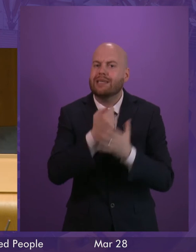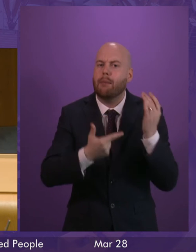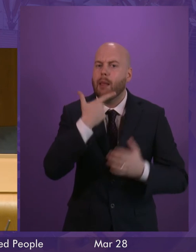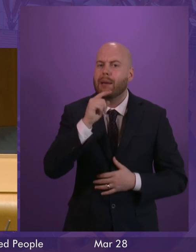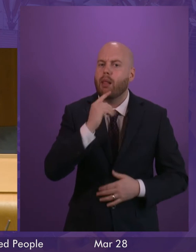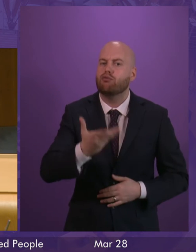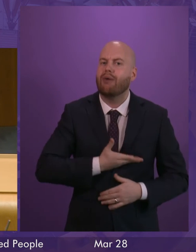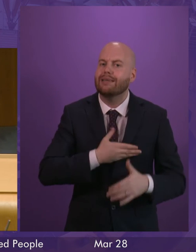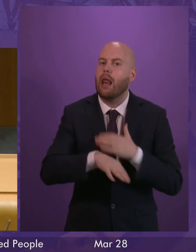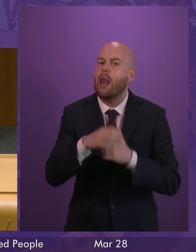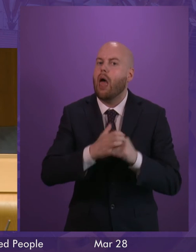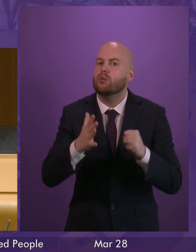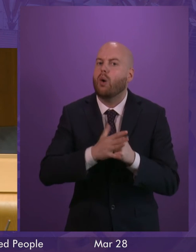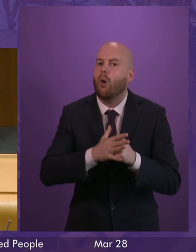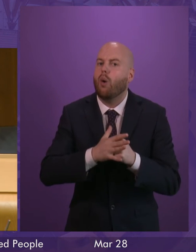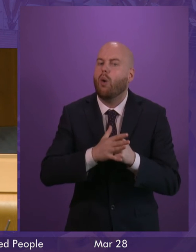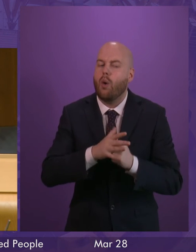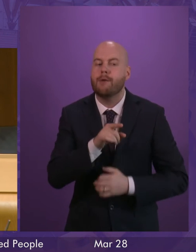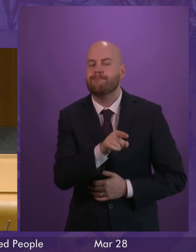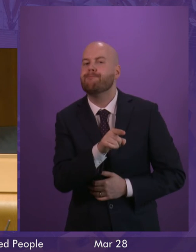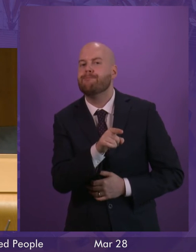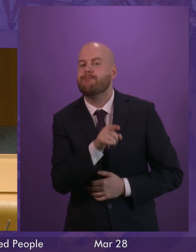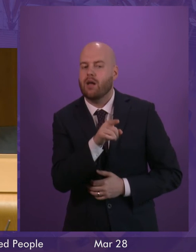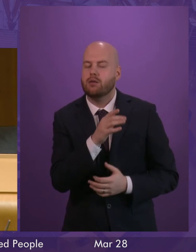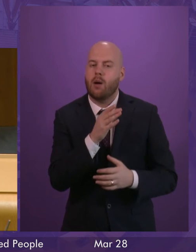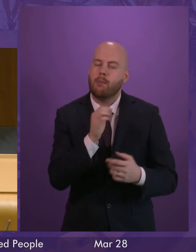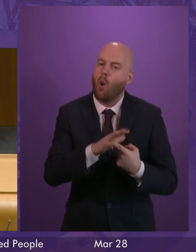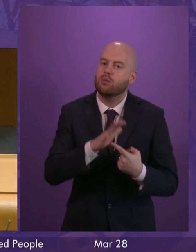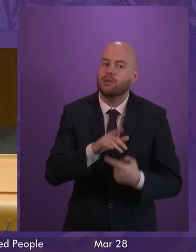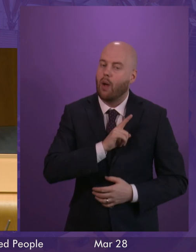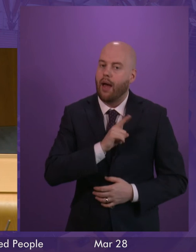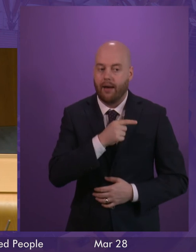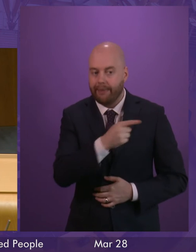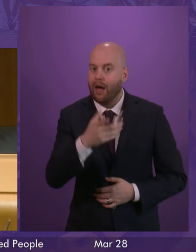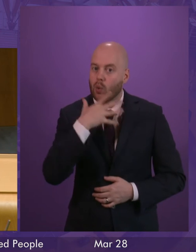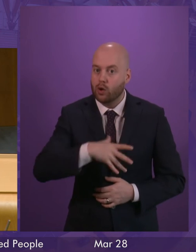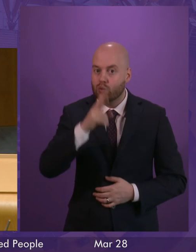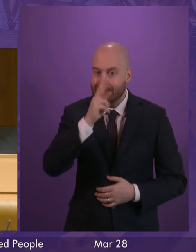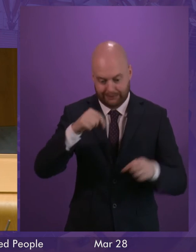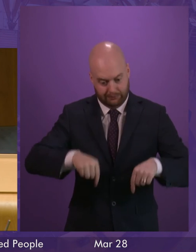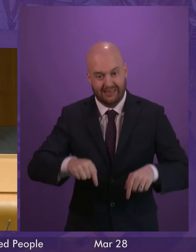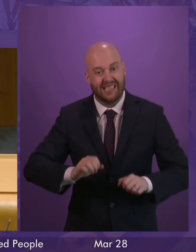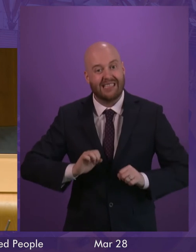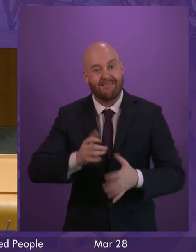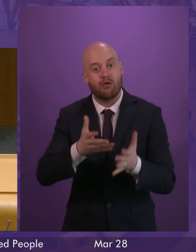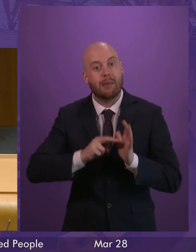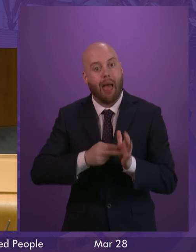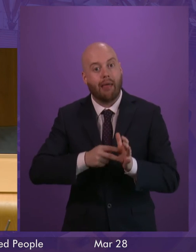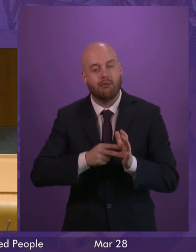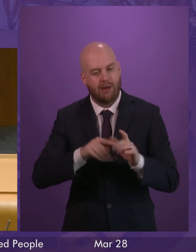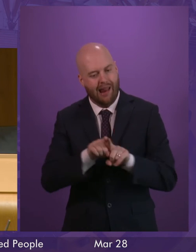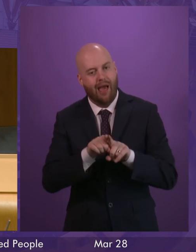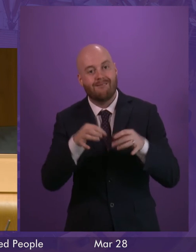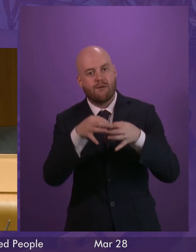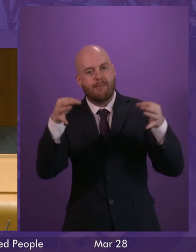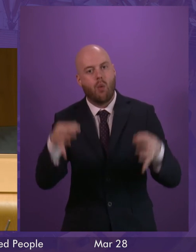that's a crucial part of their submission actually, because they want to see the delivery plan as a framework document, but they also want to drive